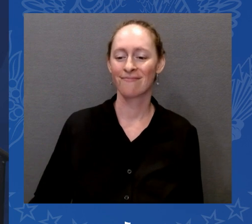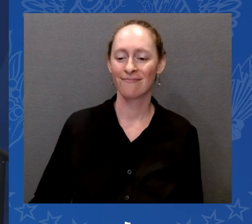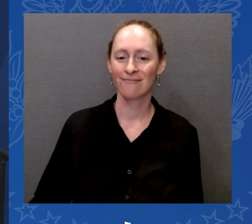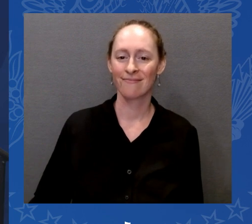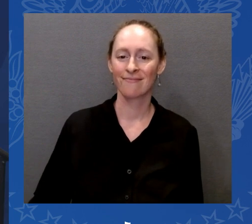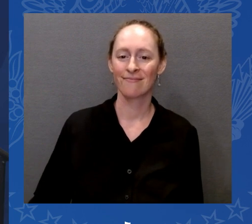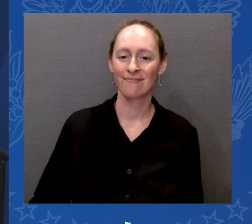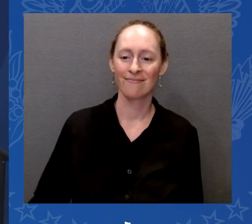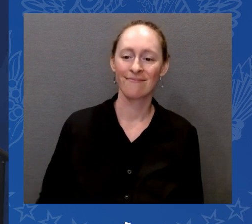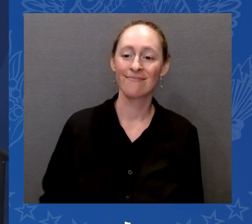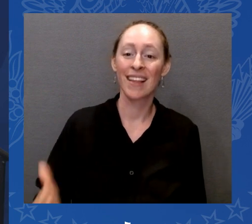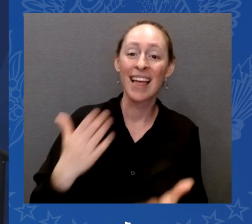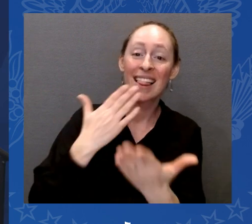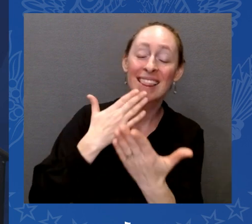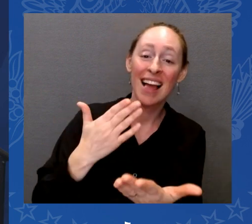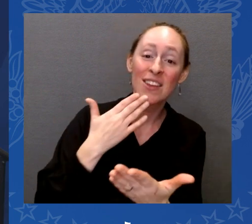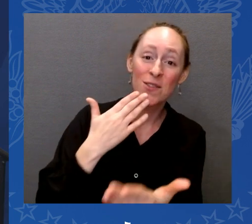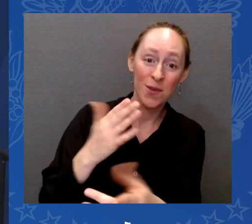like to